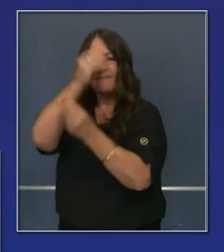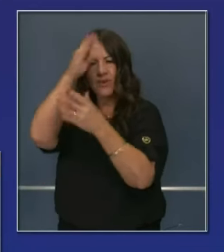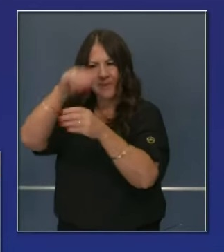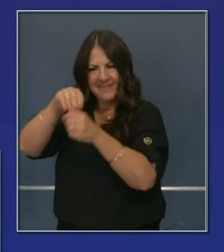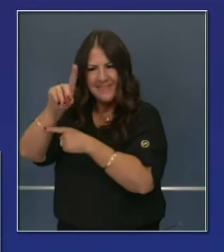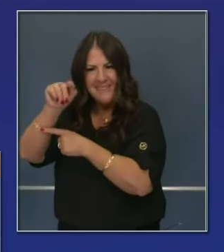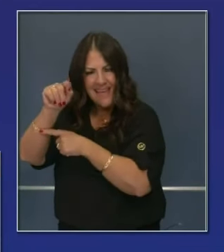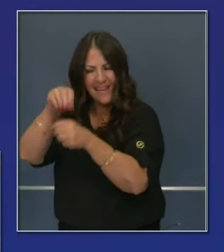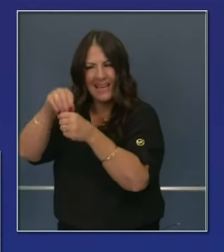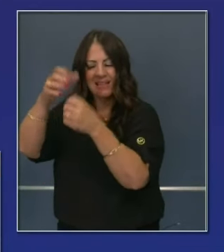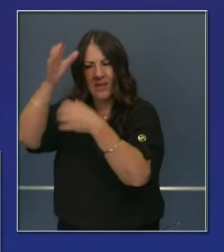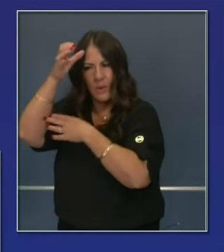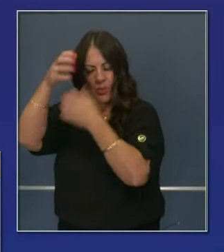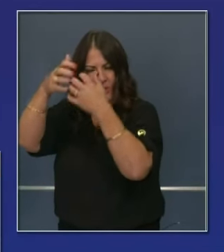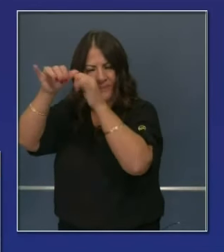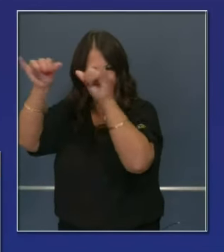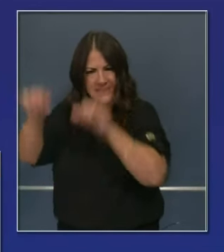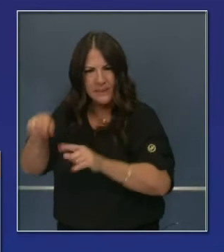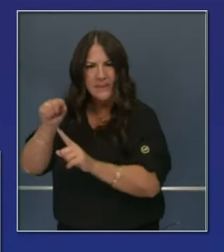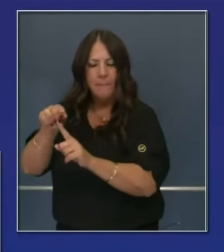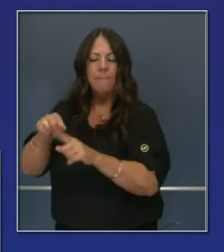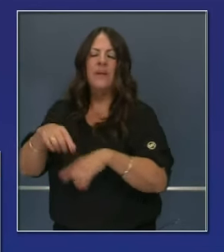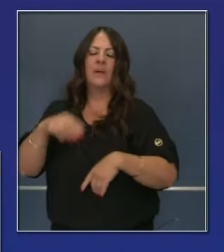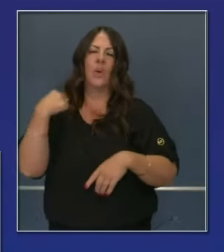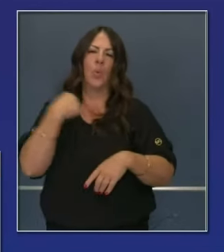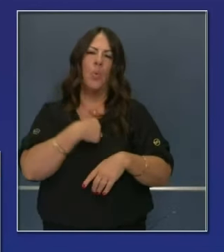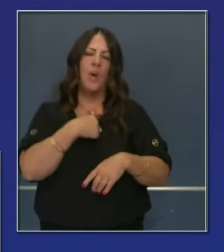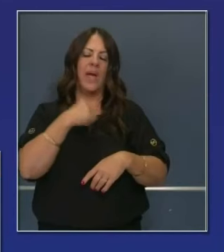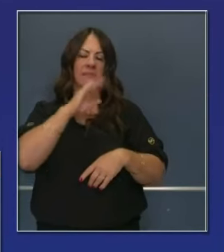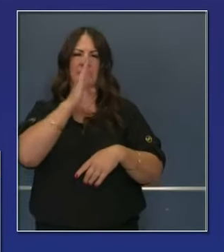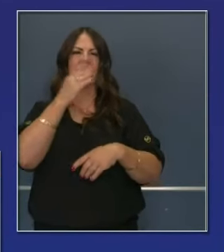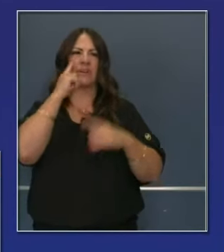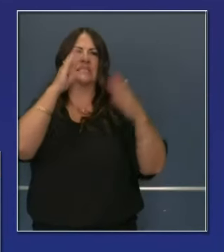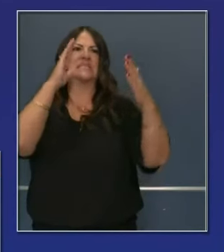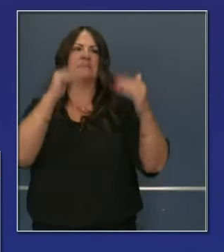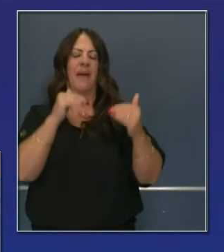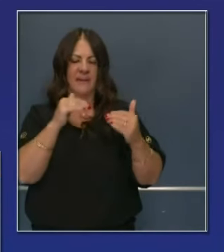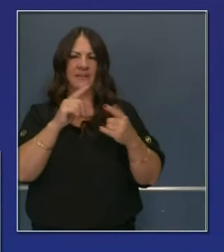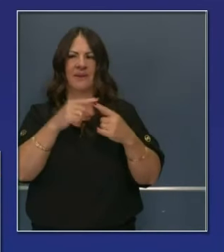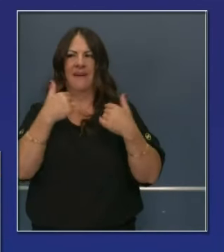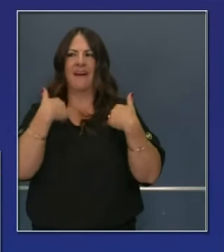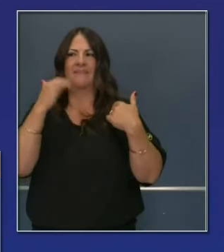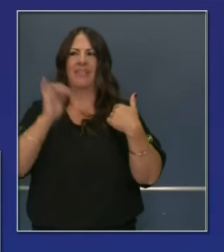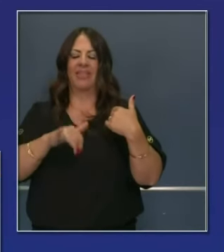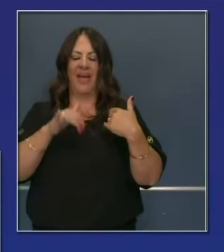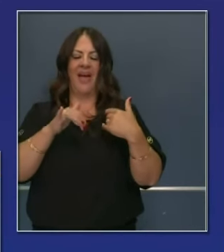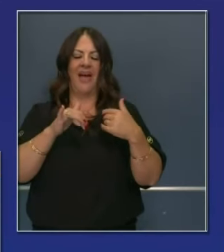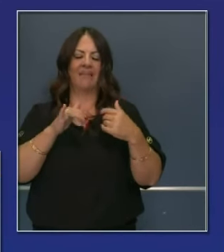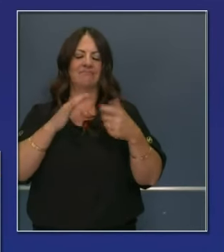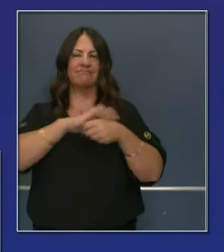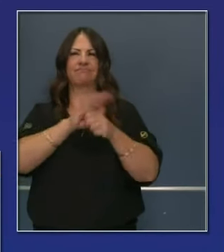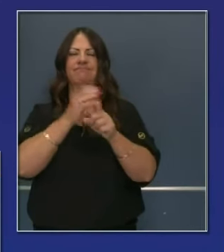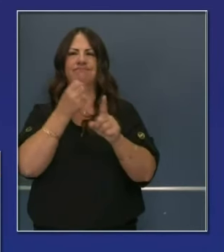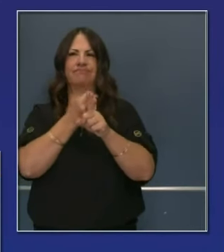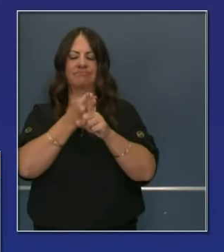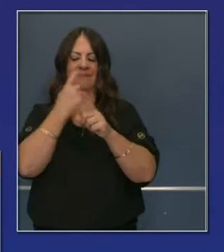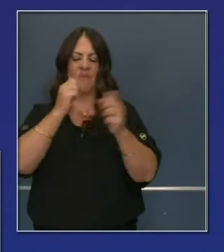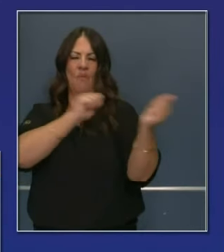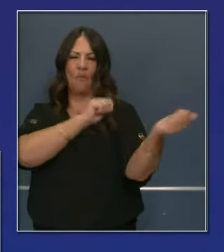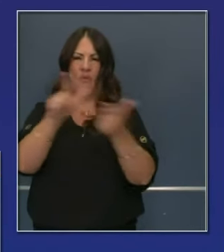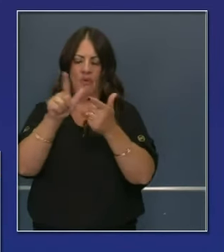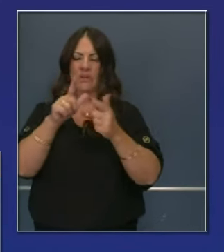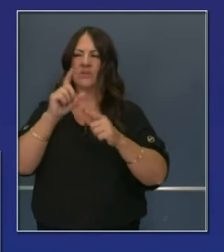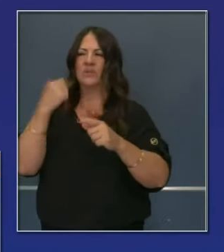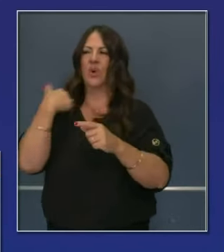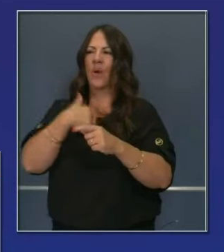purport similar confidence? Well, we never purported similar confidence in those spaces. We have a little more, not a lot more, a little